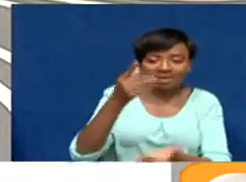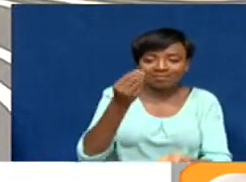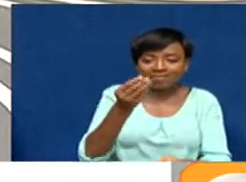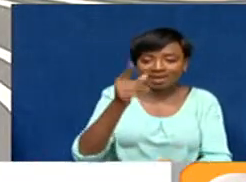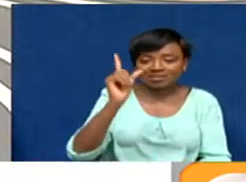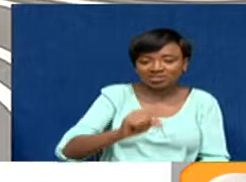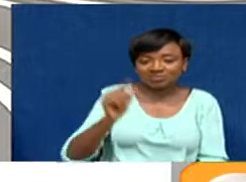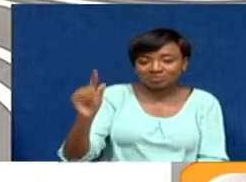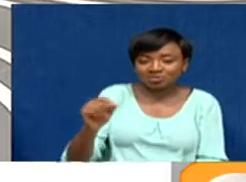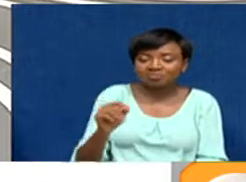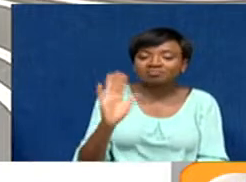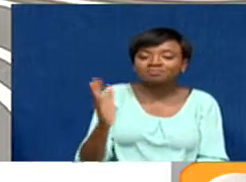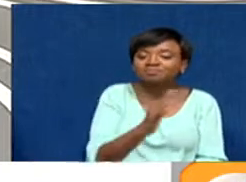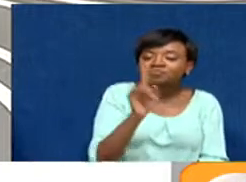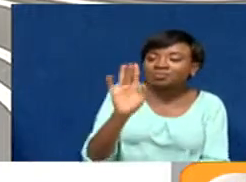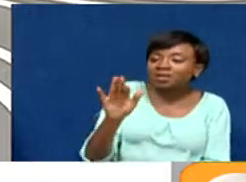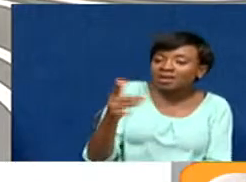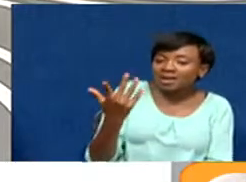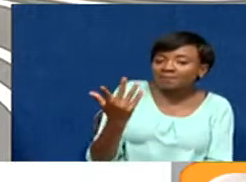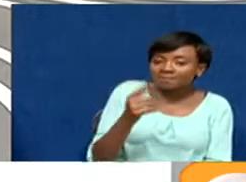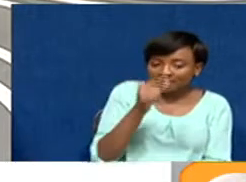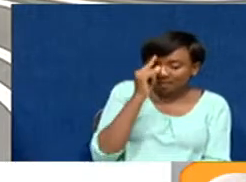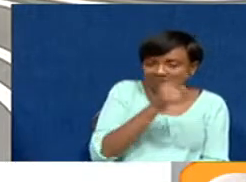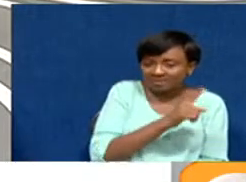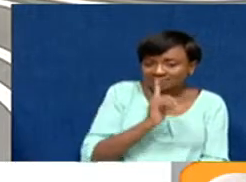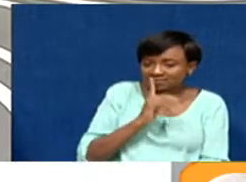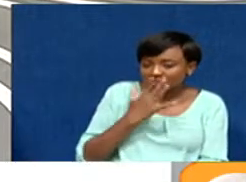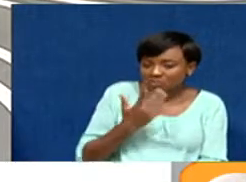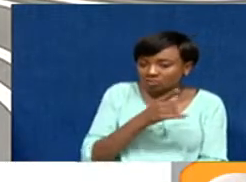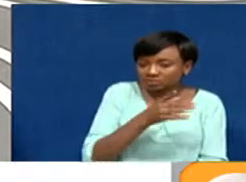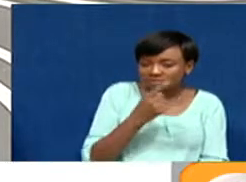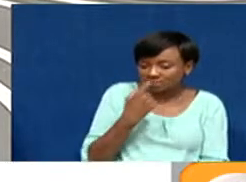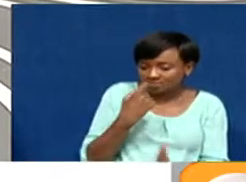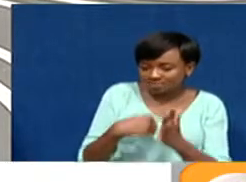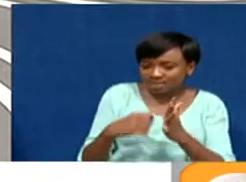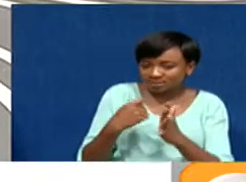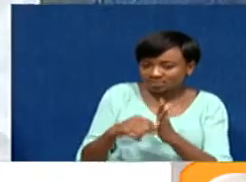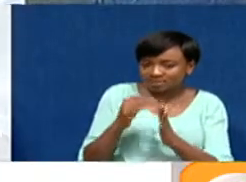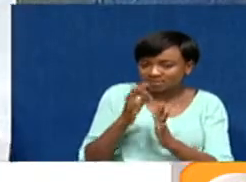is it that the government's pricing formula isn't capable of absorbing shocks?